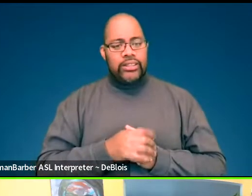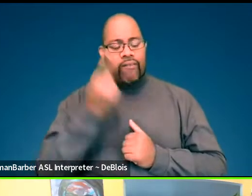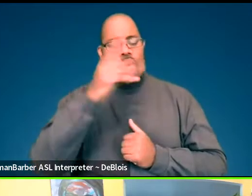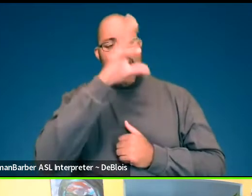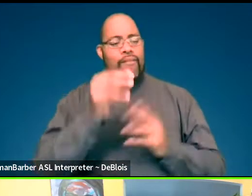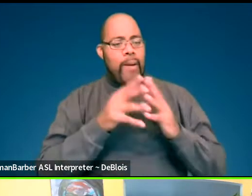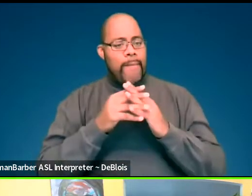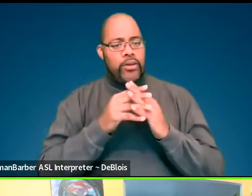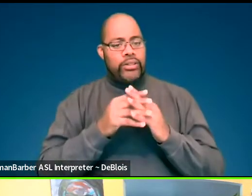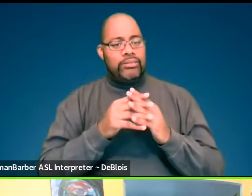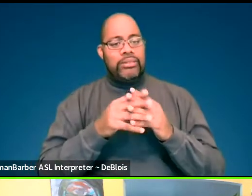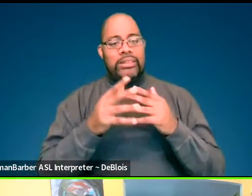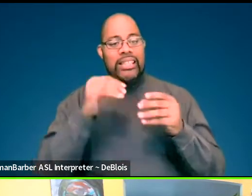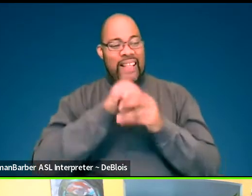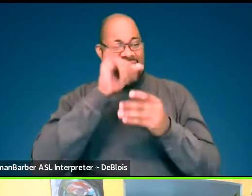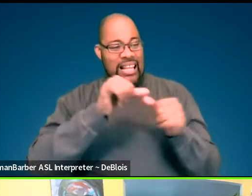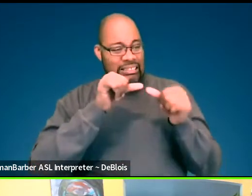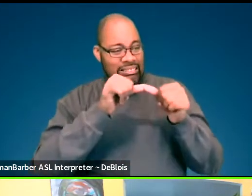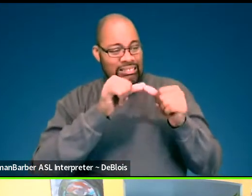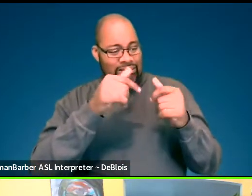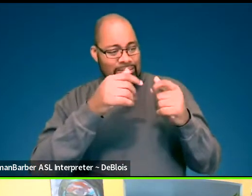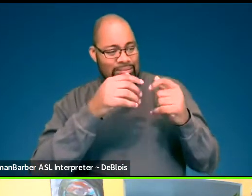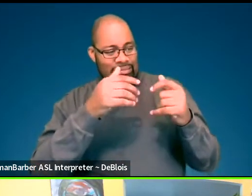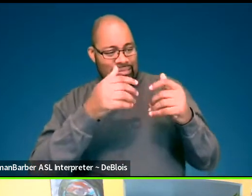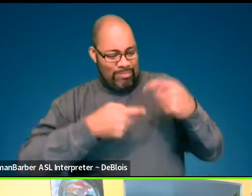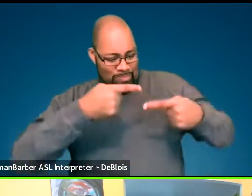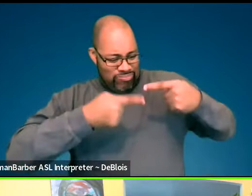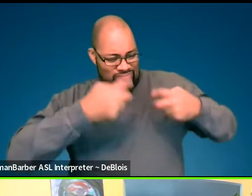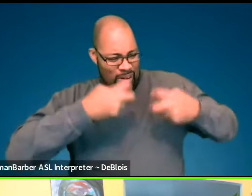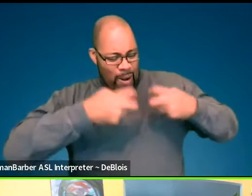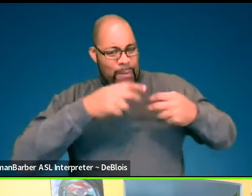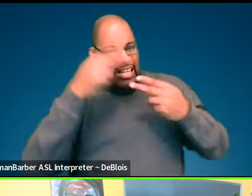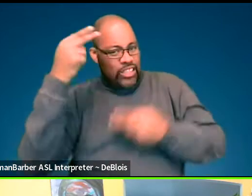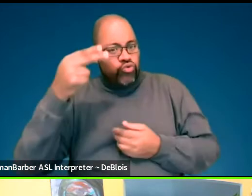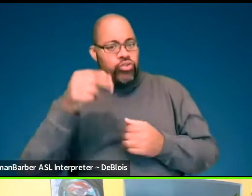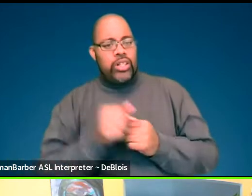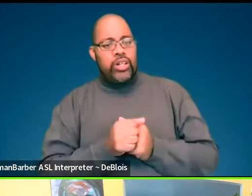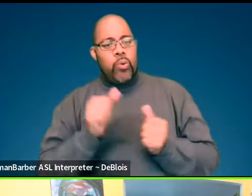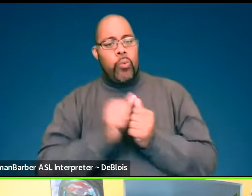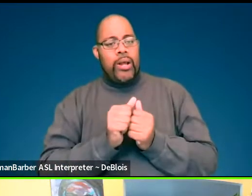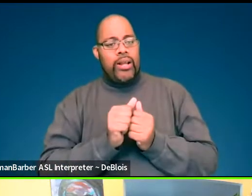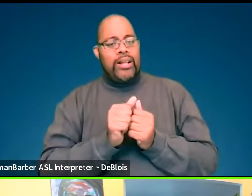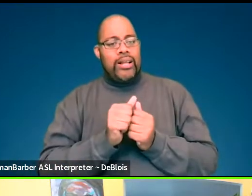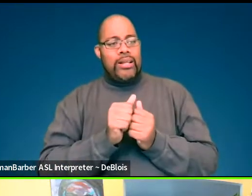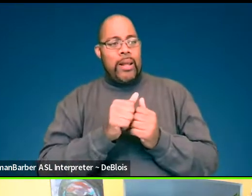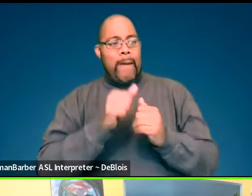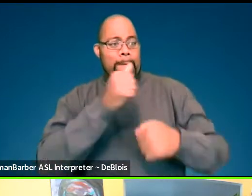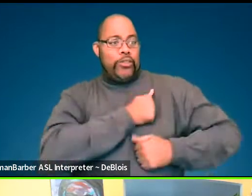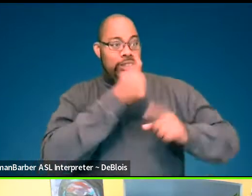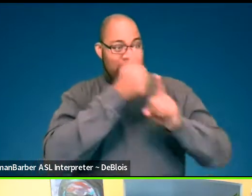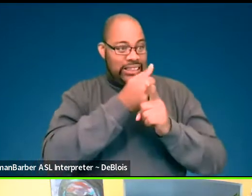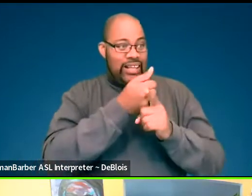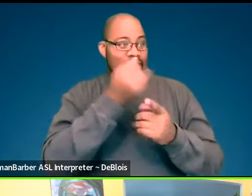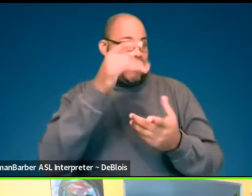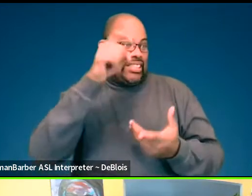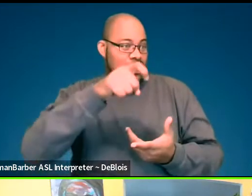African Americans, even in that contentious sort of history of, the military itself and whether or not it's necessary and blah, blah, blah, blah,